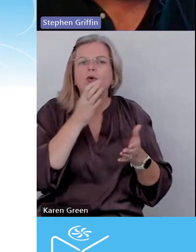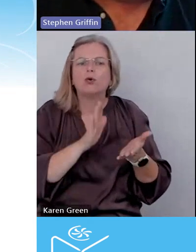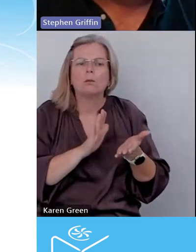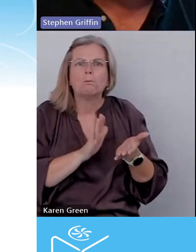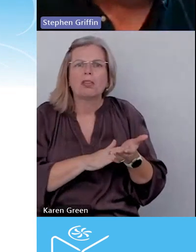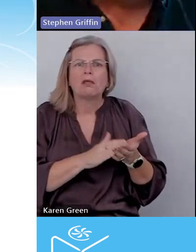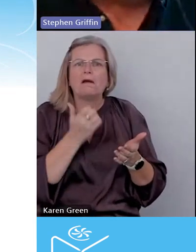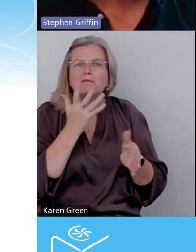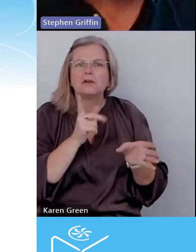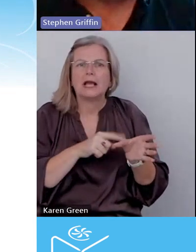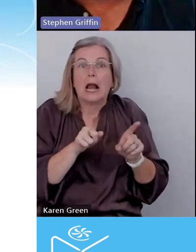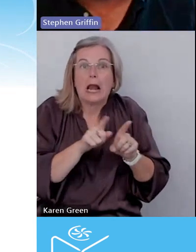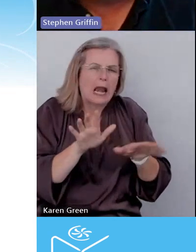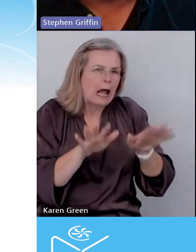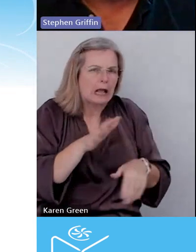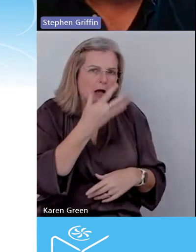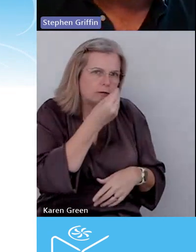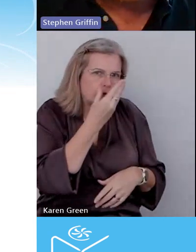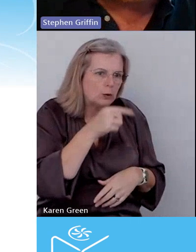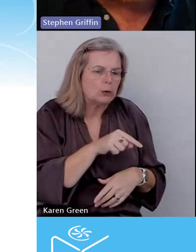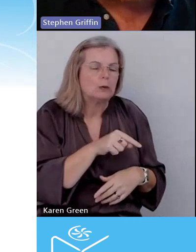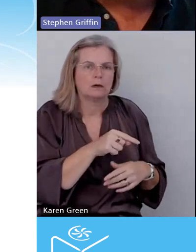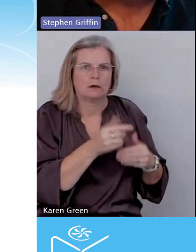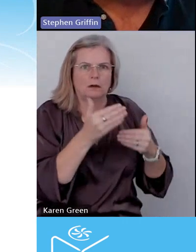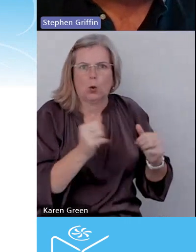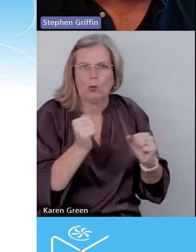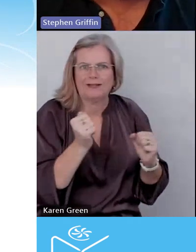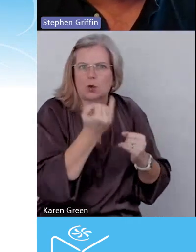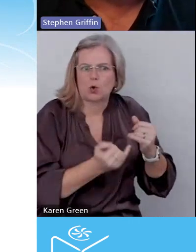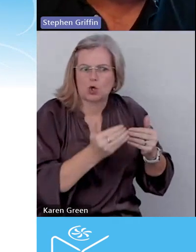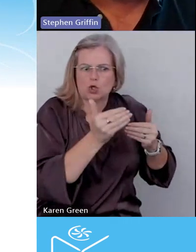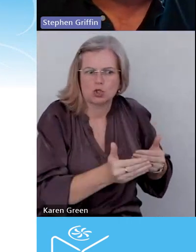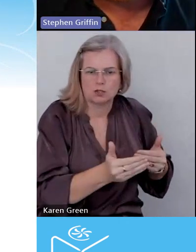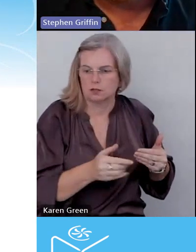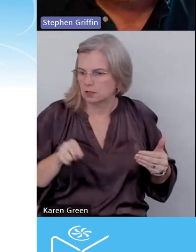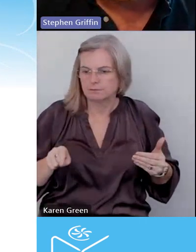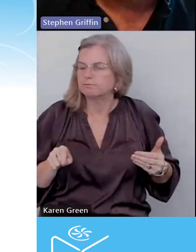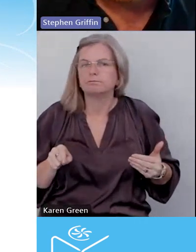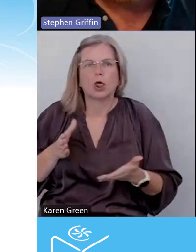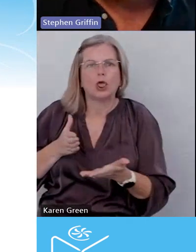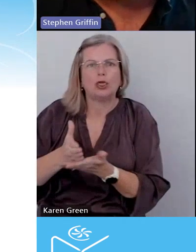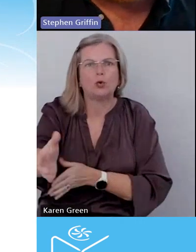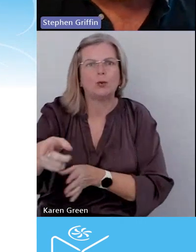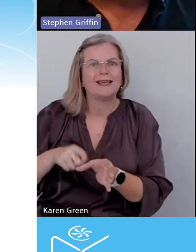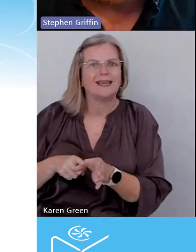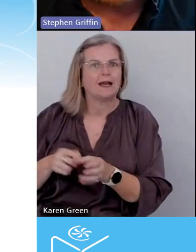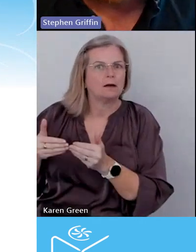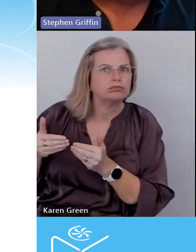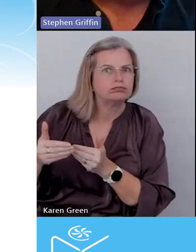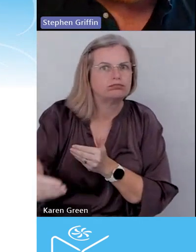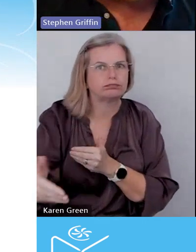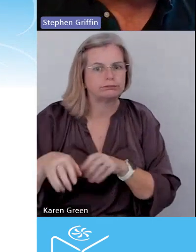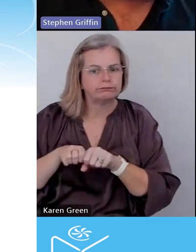It's something that we have to keep in mind until hopefully this virus starts to behave more like something that we can deal with on a daily basis. But the fact